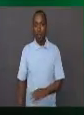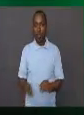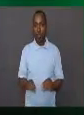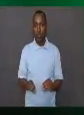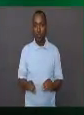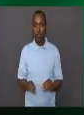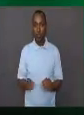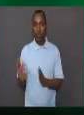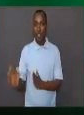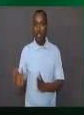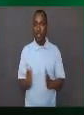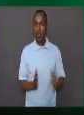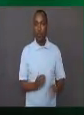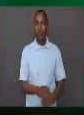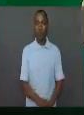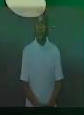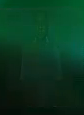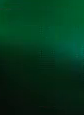Students, let's get ready.